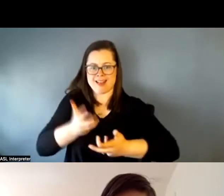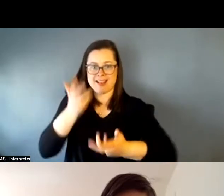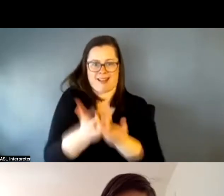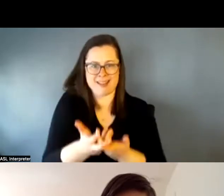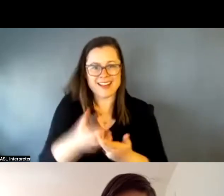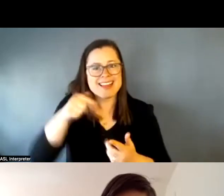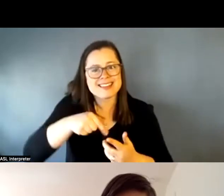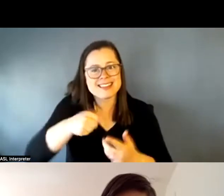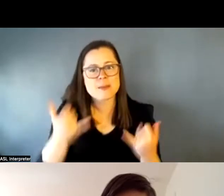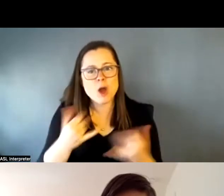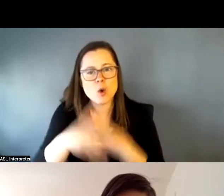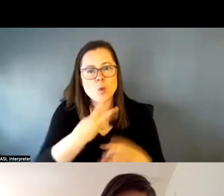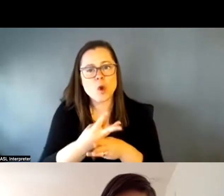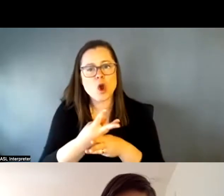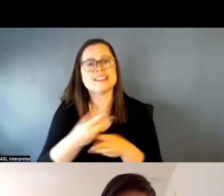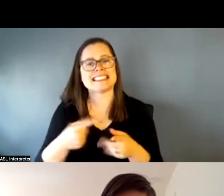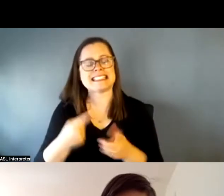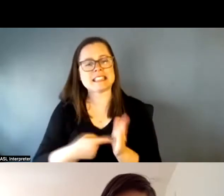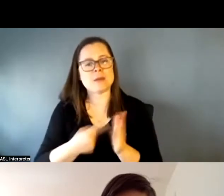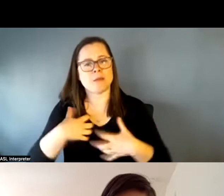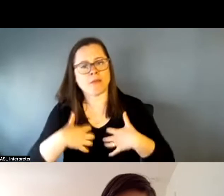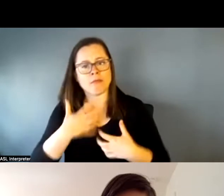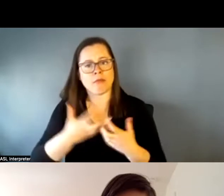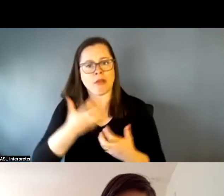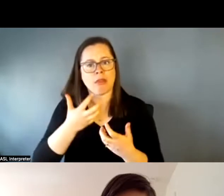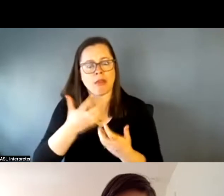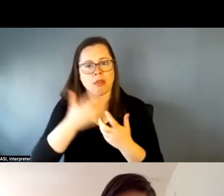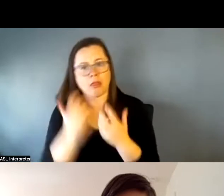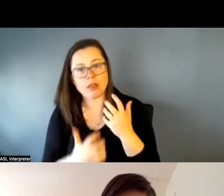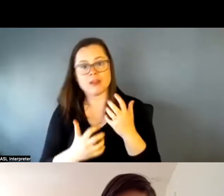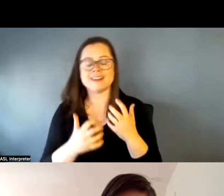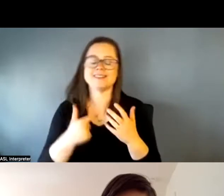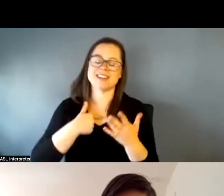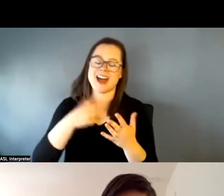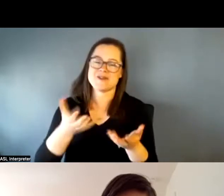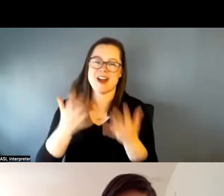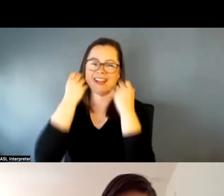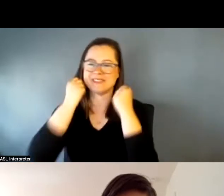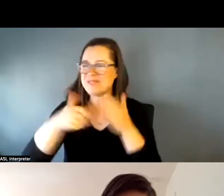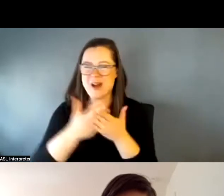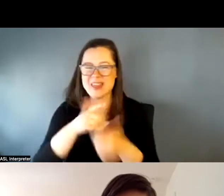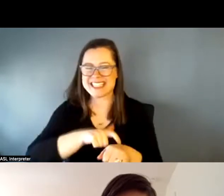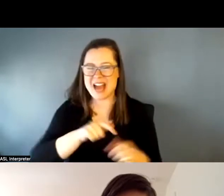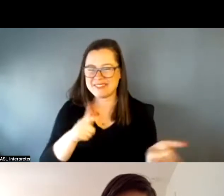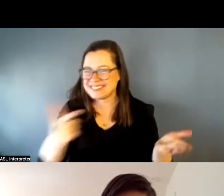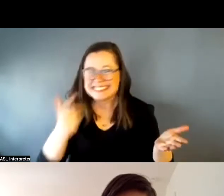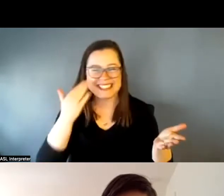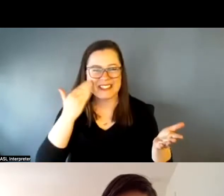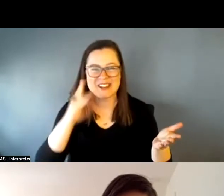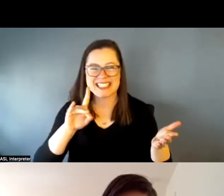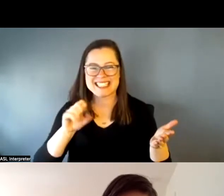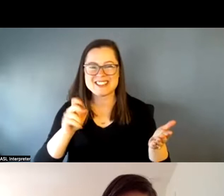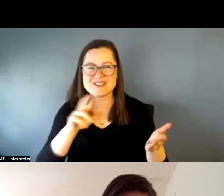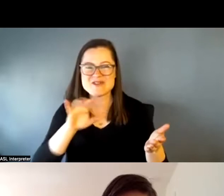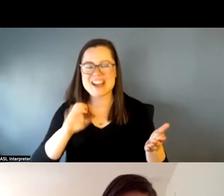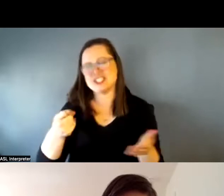we would say that we're still here, but I don't want to take up all the time because I recognize Desiree's right there. And so I'm gonna